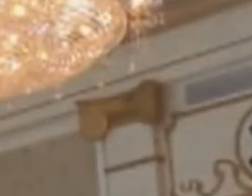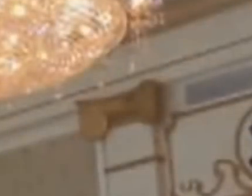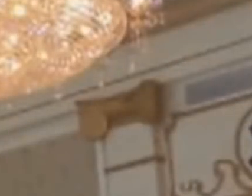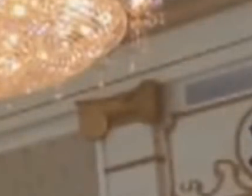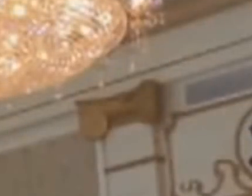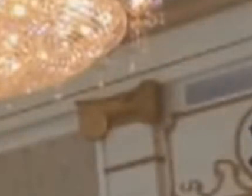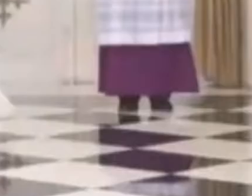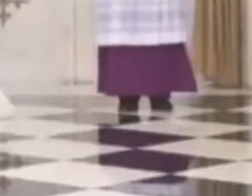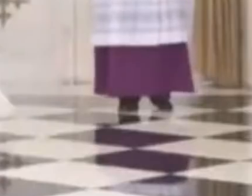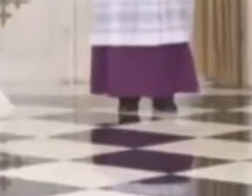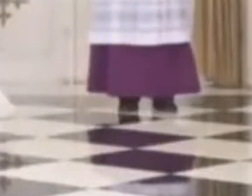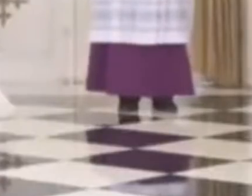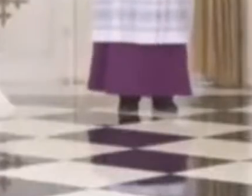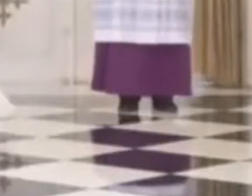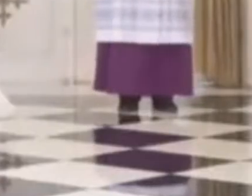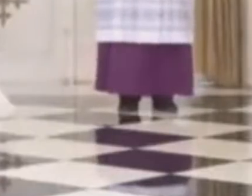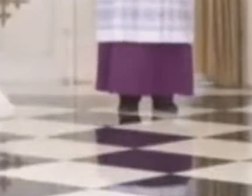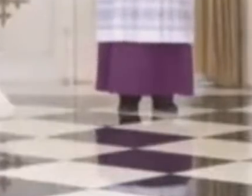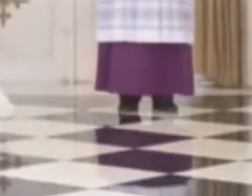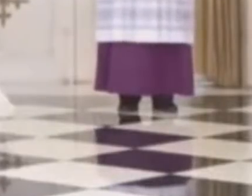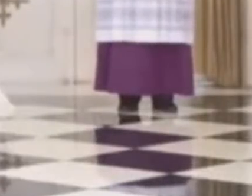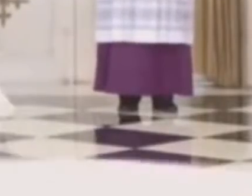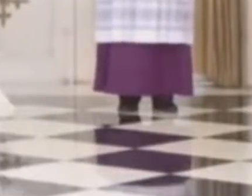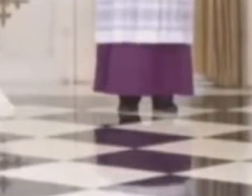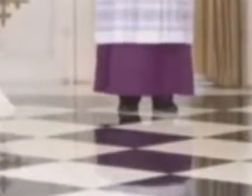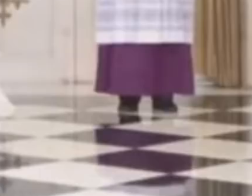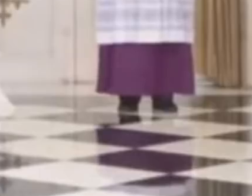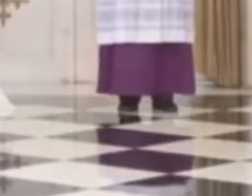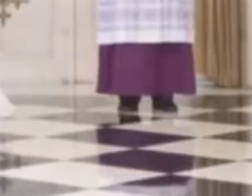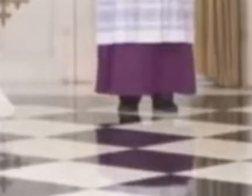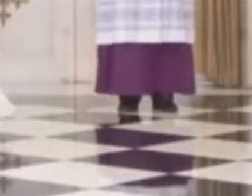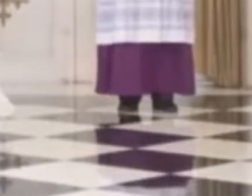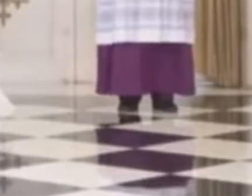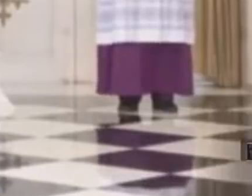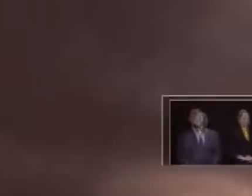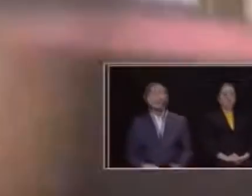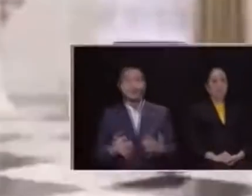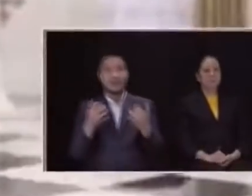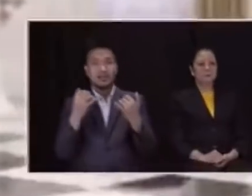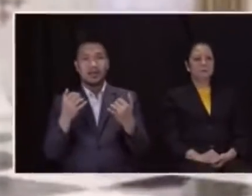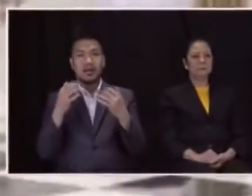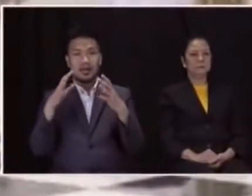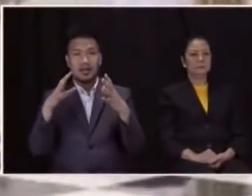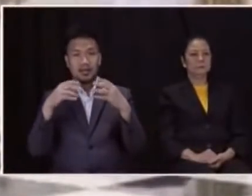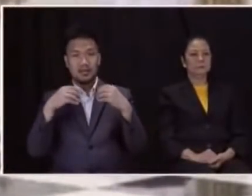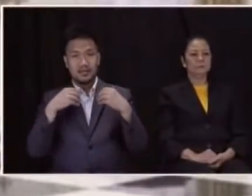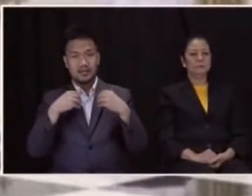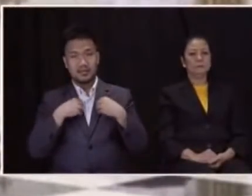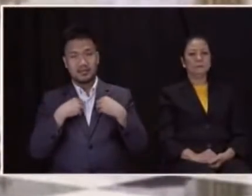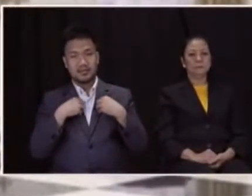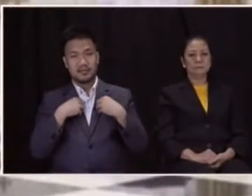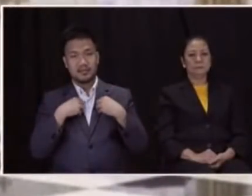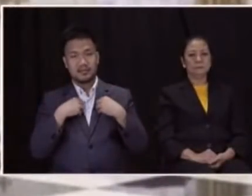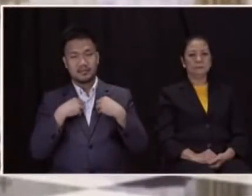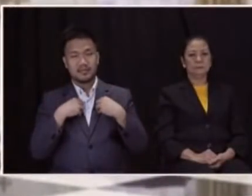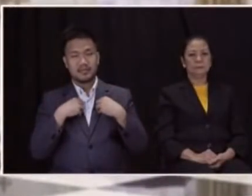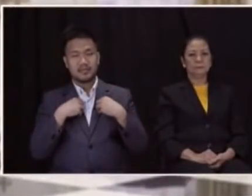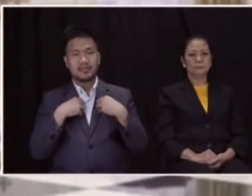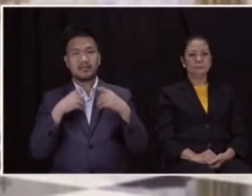As His Eminence Jose Cardinal Advincula officially takes possession of his see, the